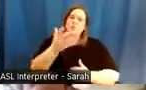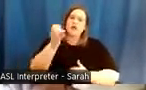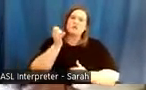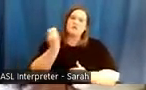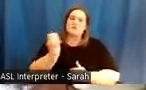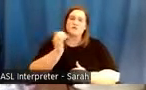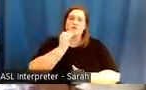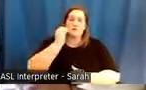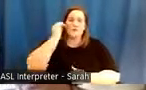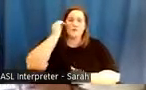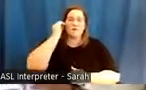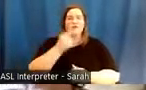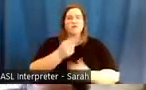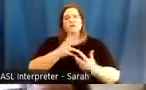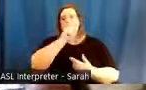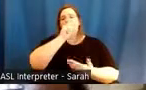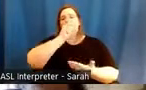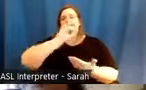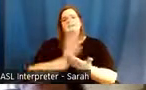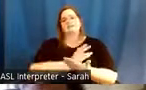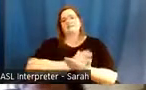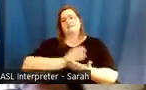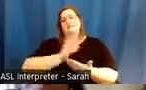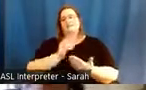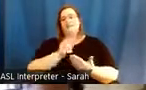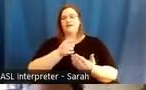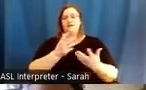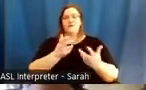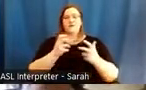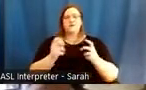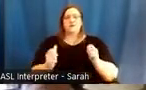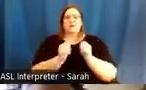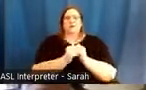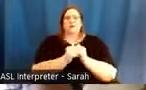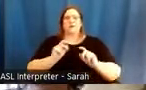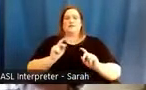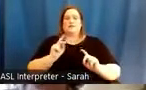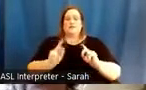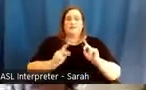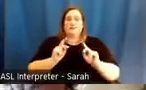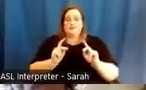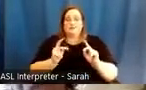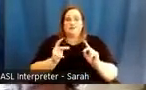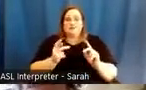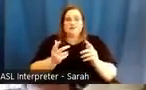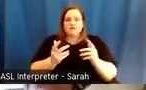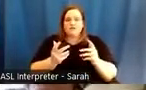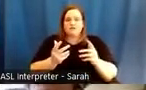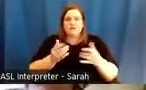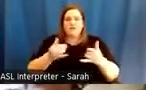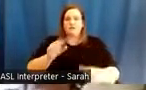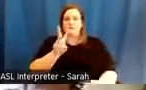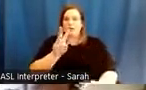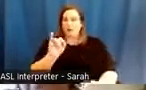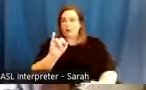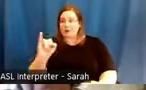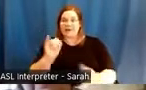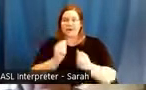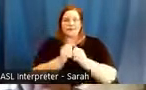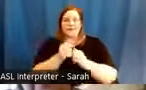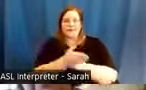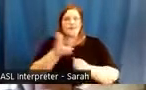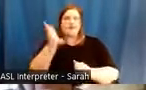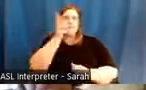wants to sing. She wants to like be with people that want to like play Wii with her and like listen to